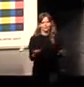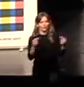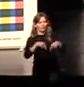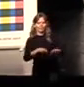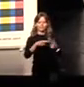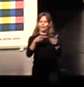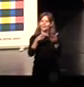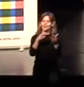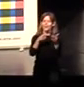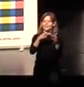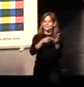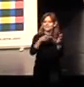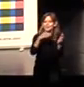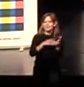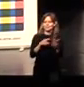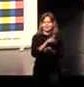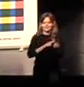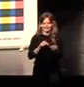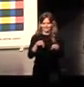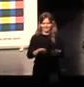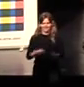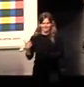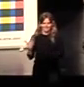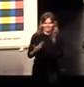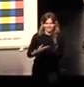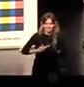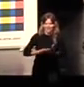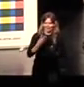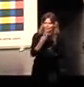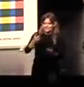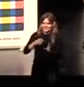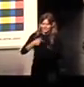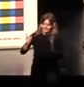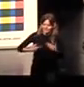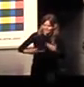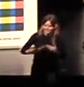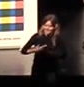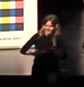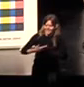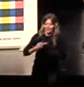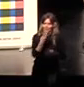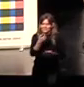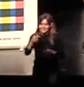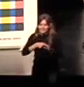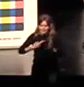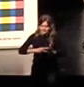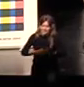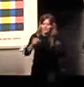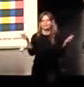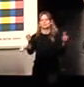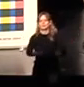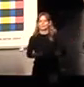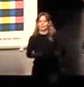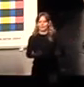meeting het ook al liturgie sexy iers de organische planner i metingen wij die hem in brussels indien